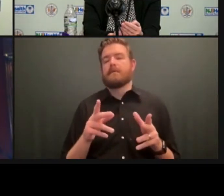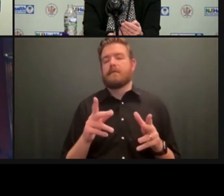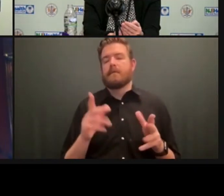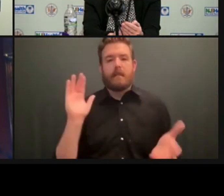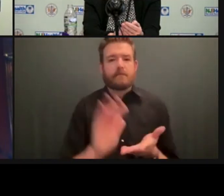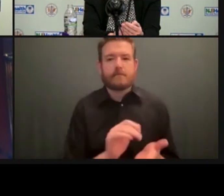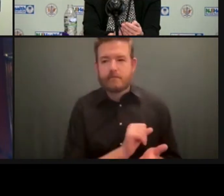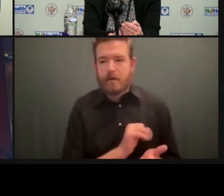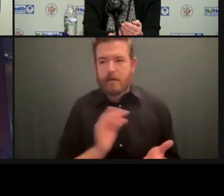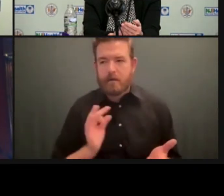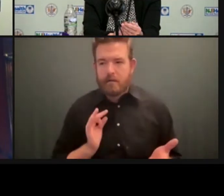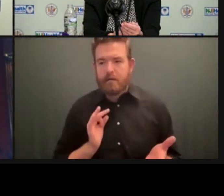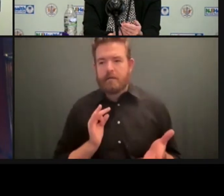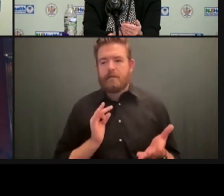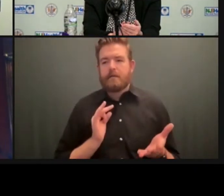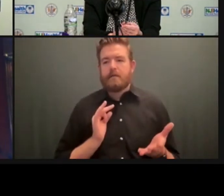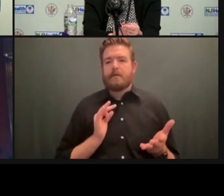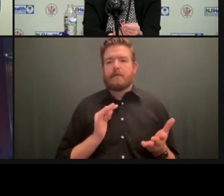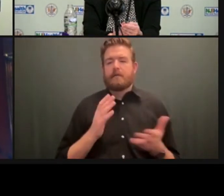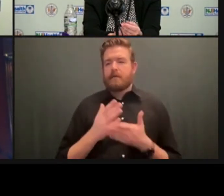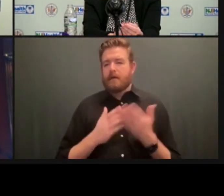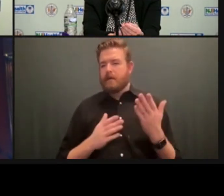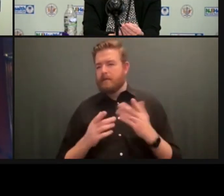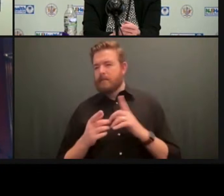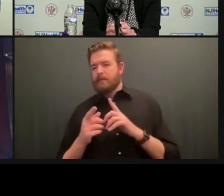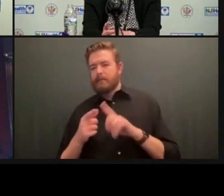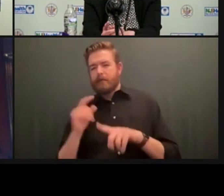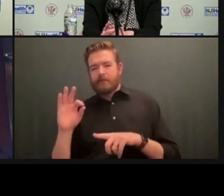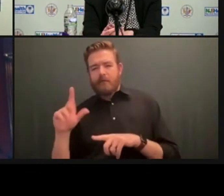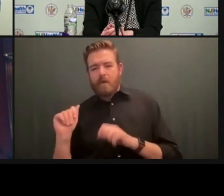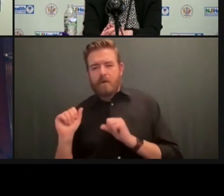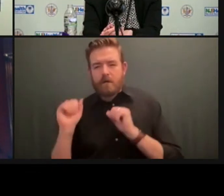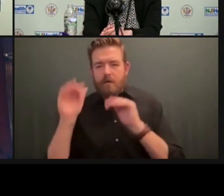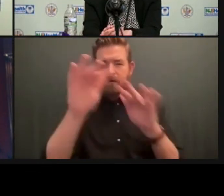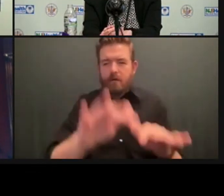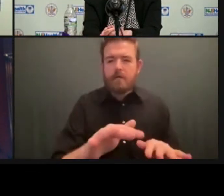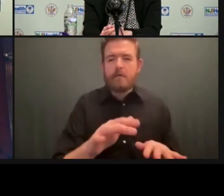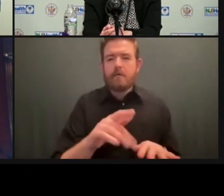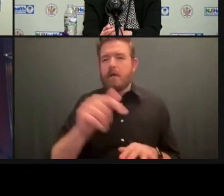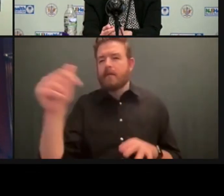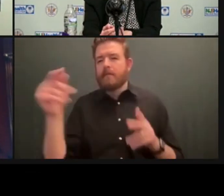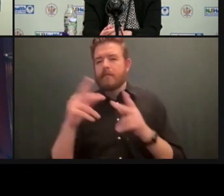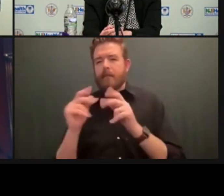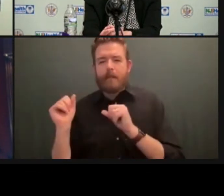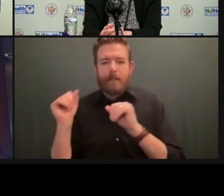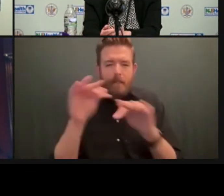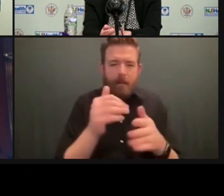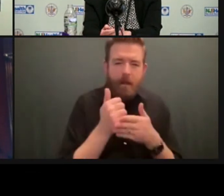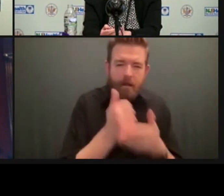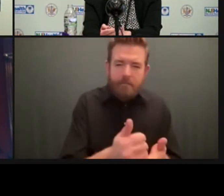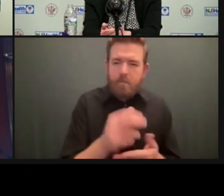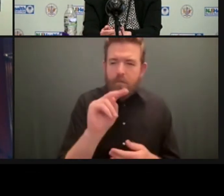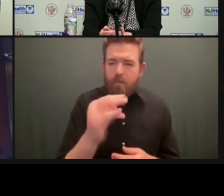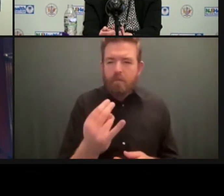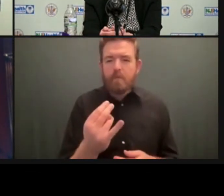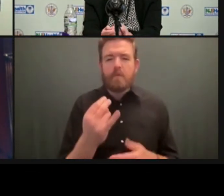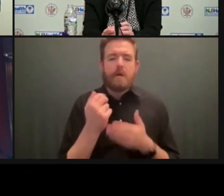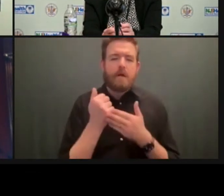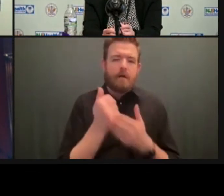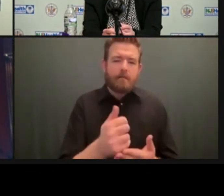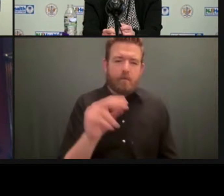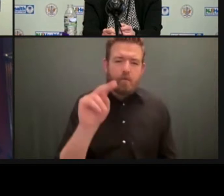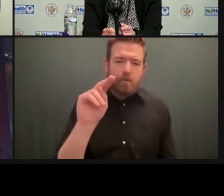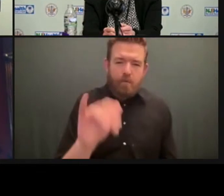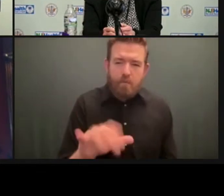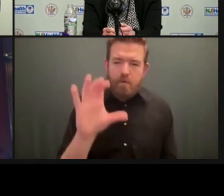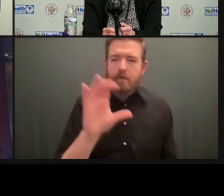some cases from outside of the country, to come into New Jersey and New York City at the time and be the bullpen, basically. Those days are